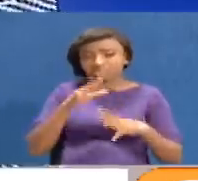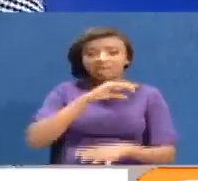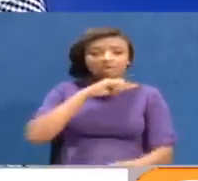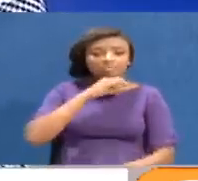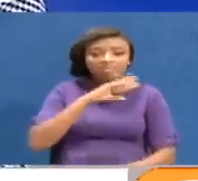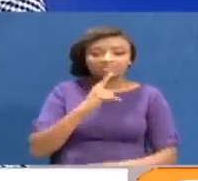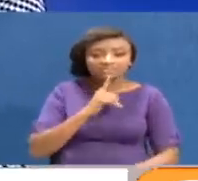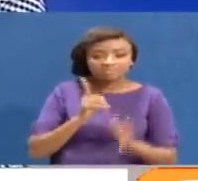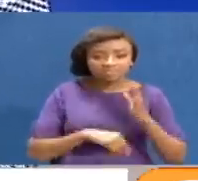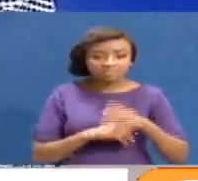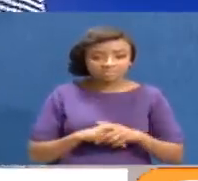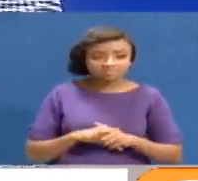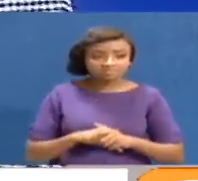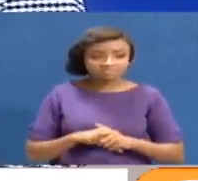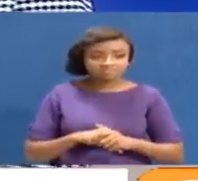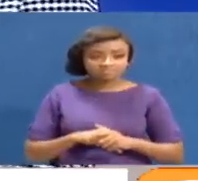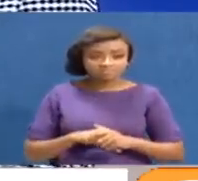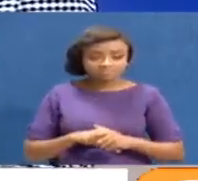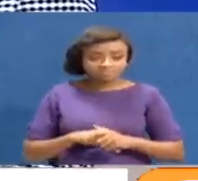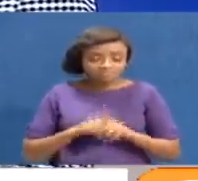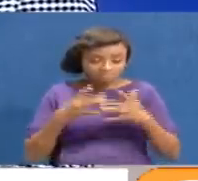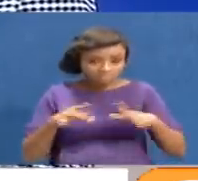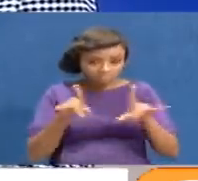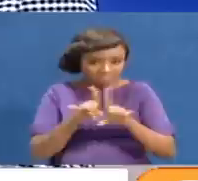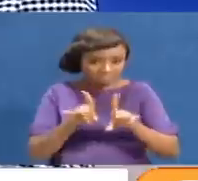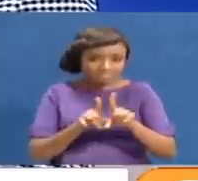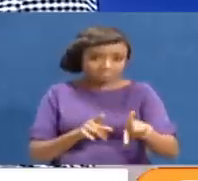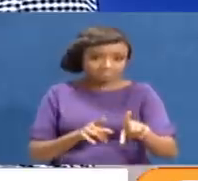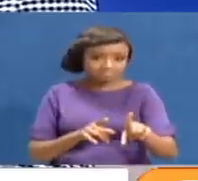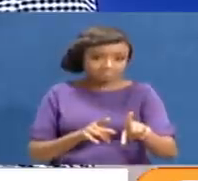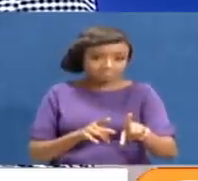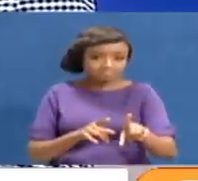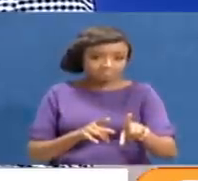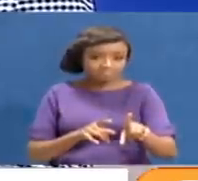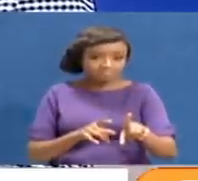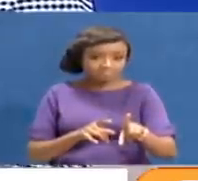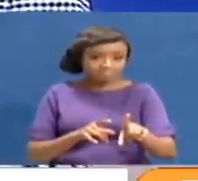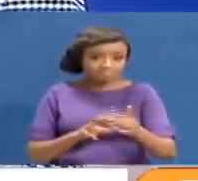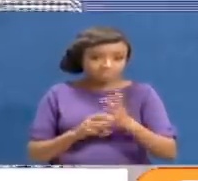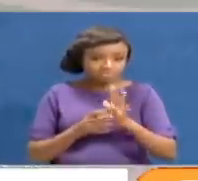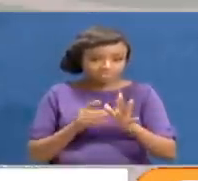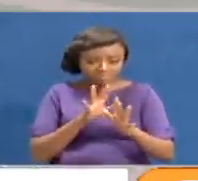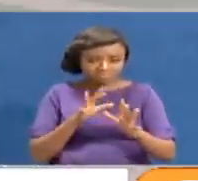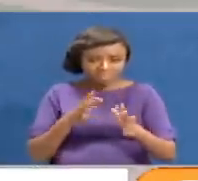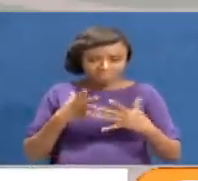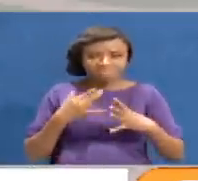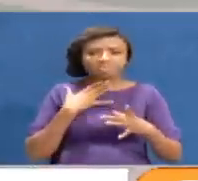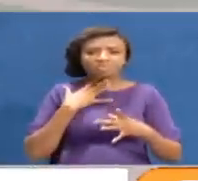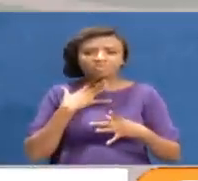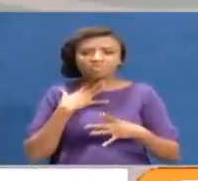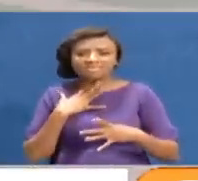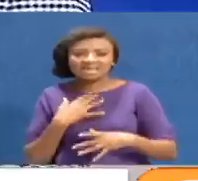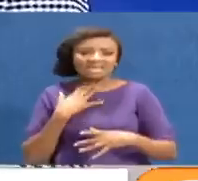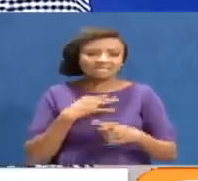to the same people who they are complaining about, right? Okay? So you feel there's conflict of interest? There's conflict of